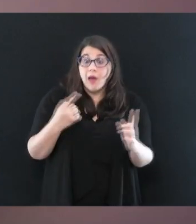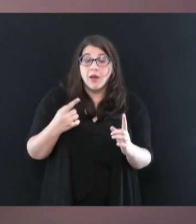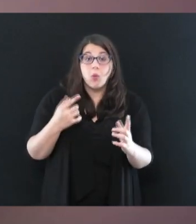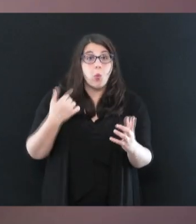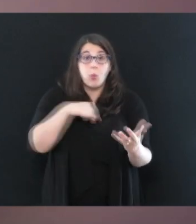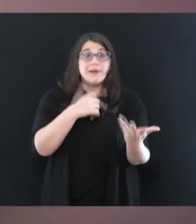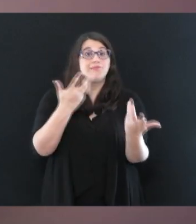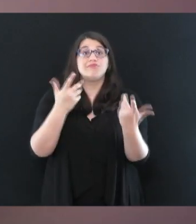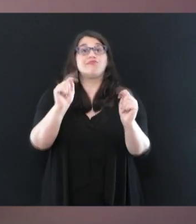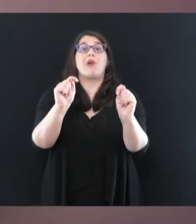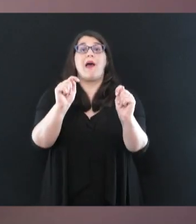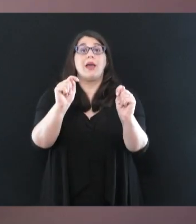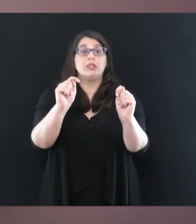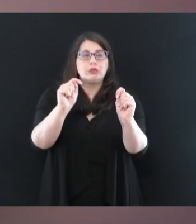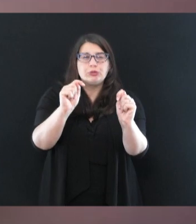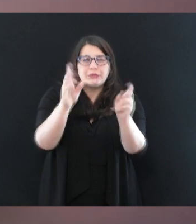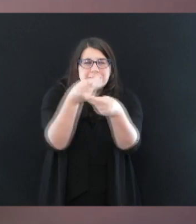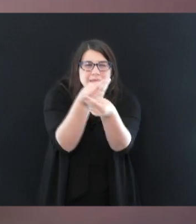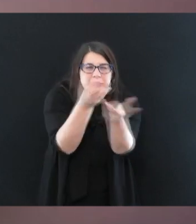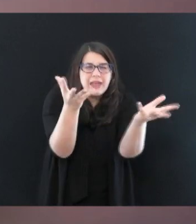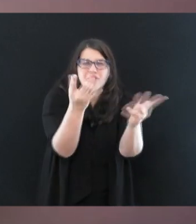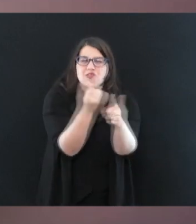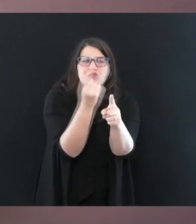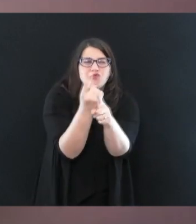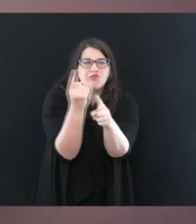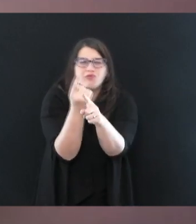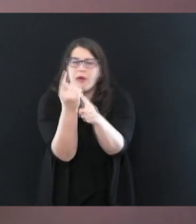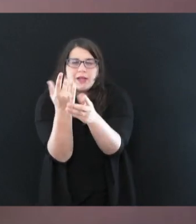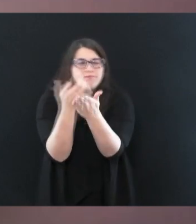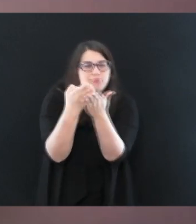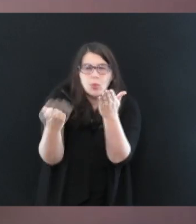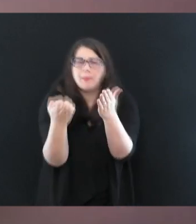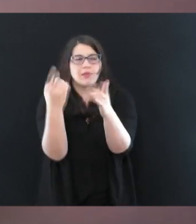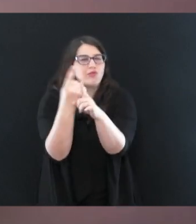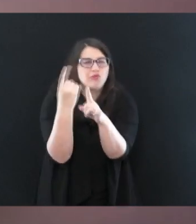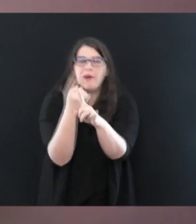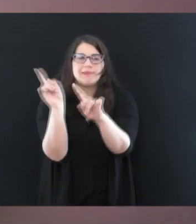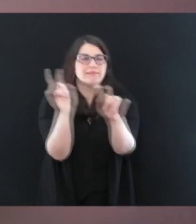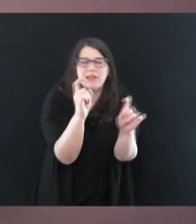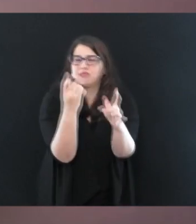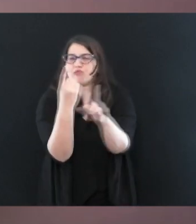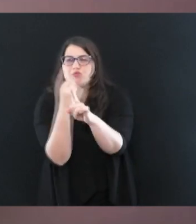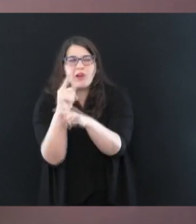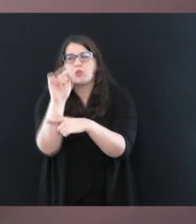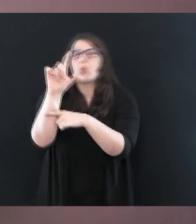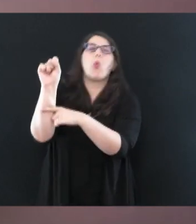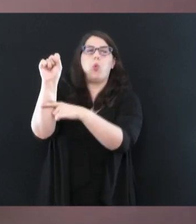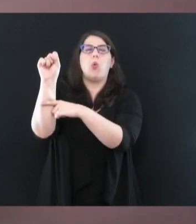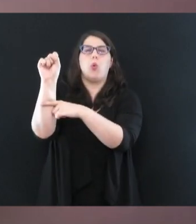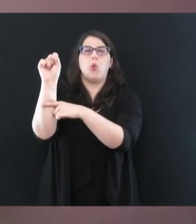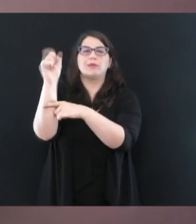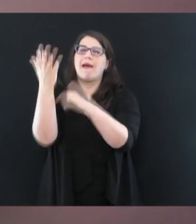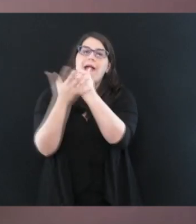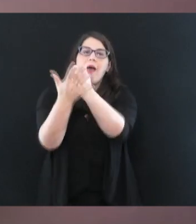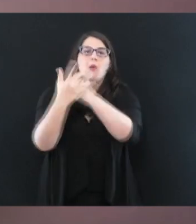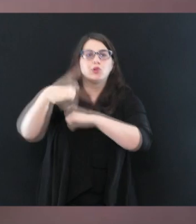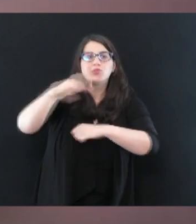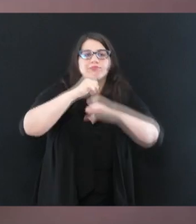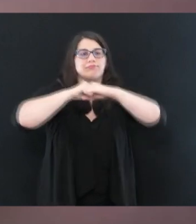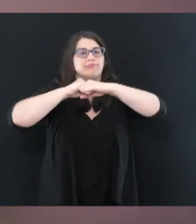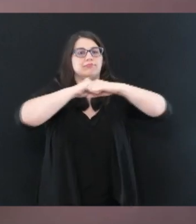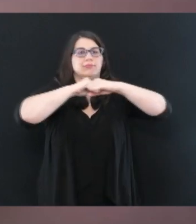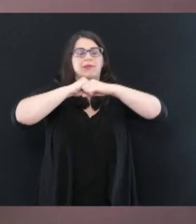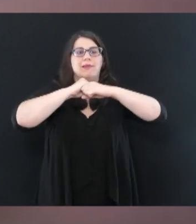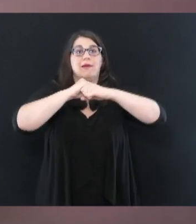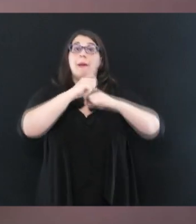we are providing the right tools for people to be able to be safe. And again, this map is not done to try to open all the schools.